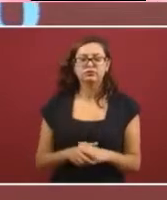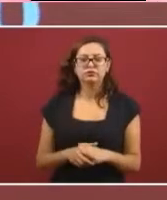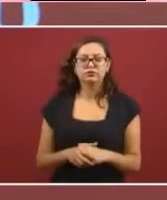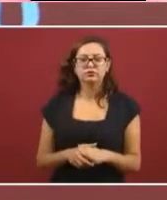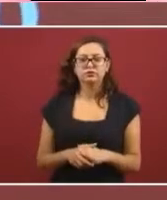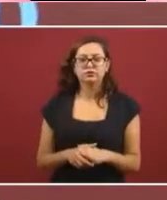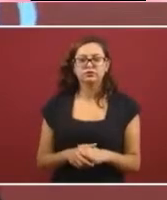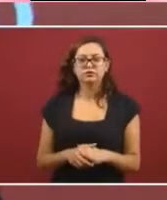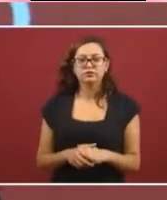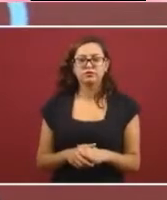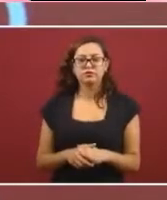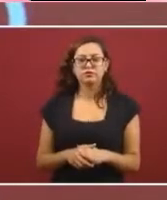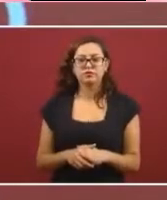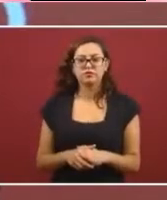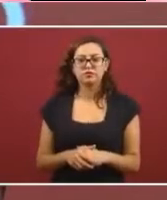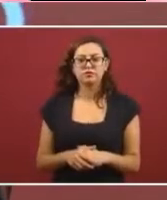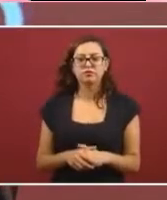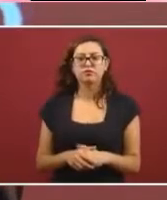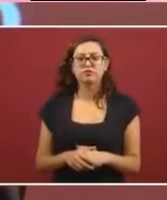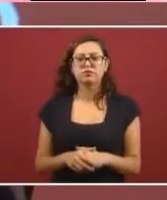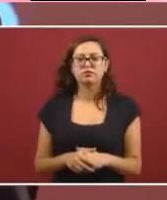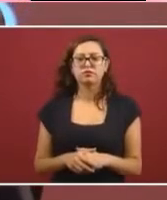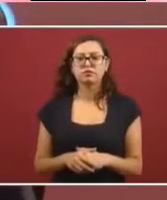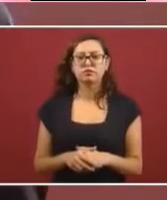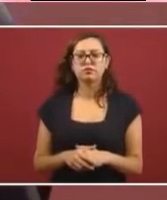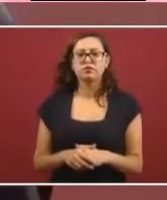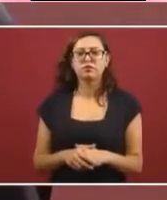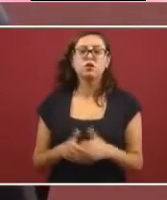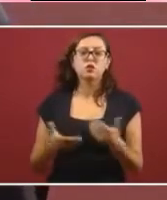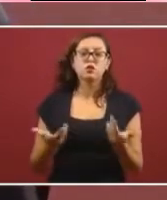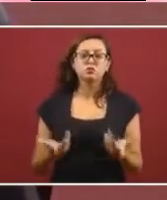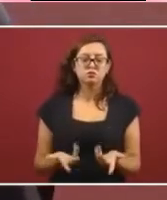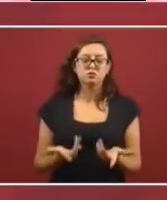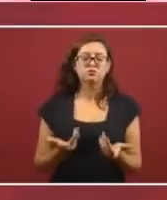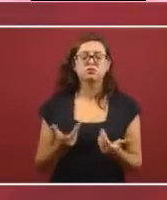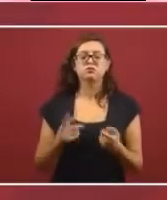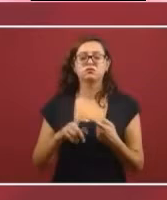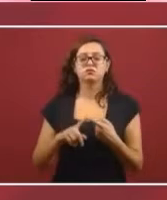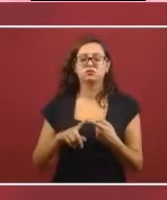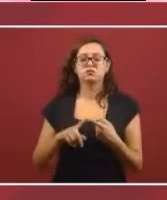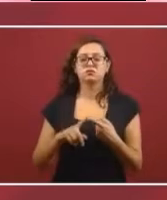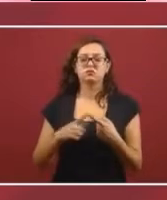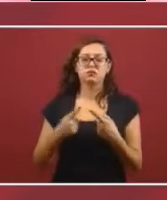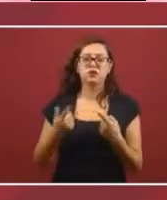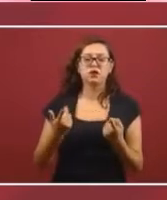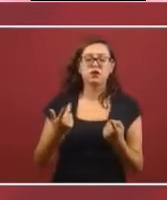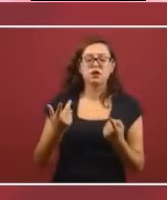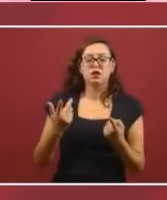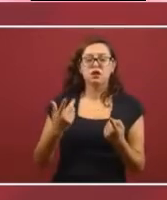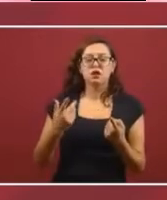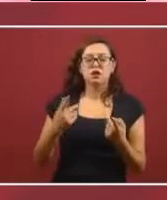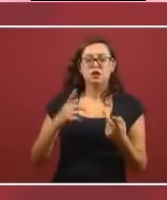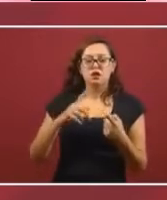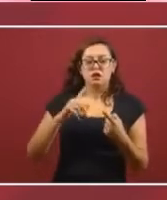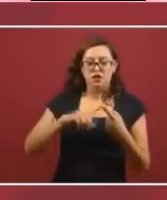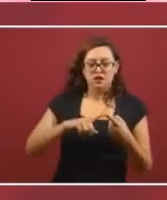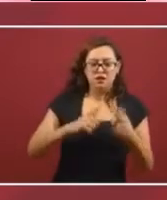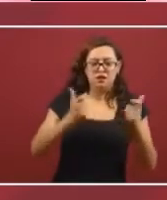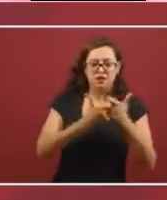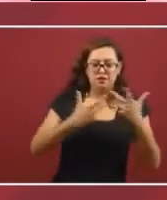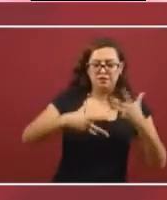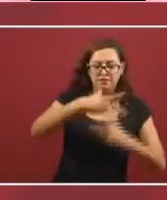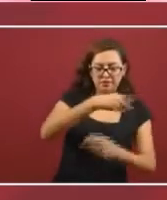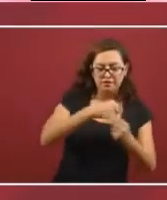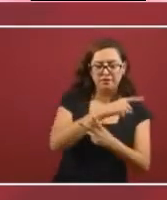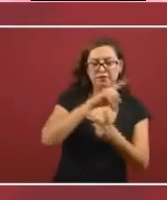So we want to invite the cameras for this, a commercial, for the businesses, for